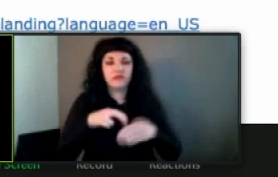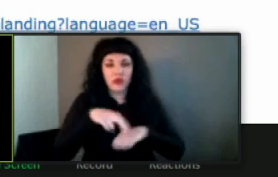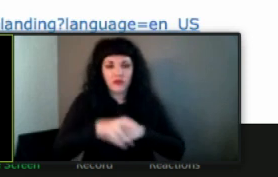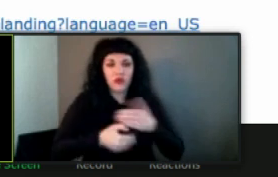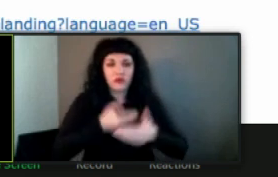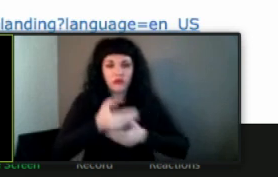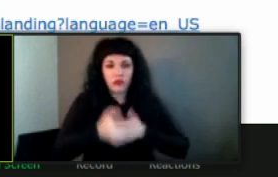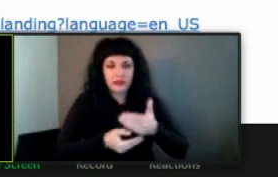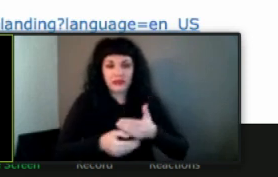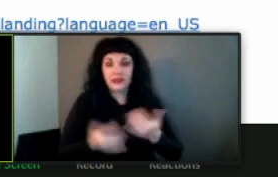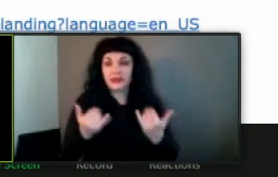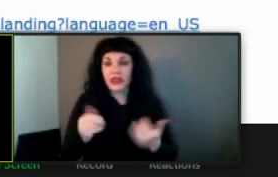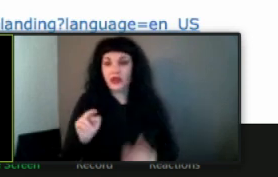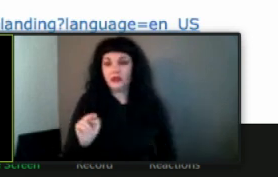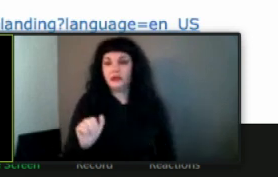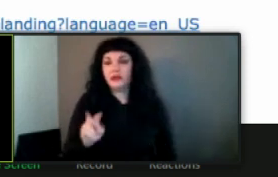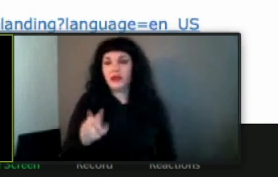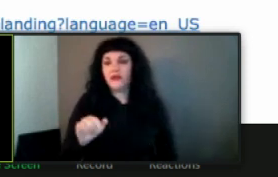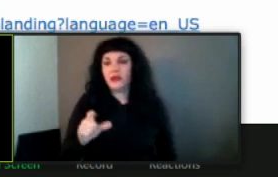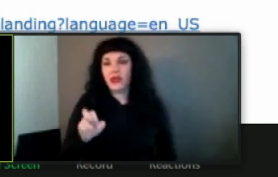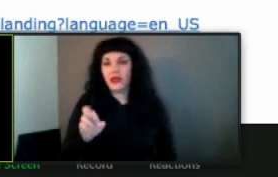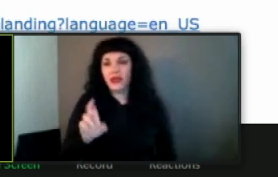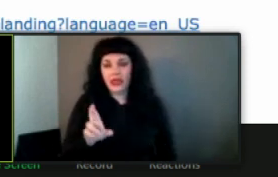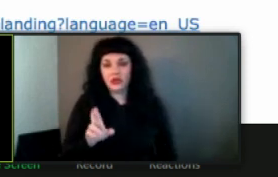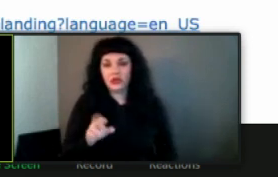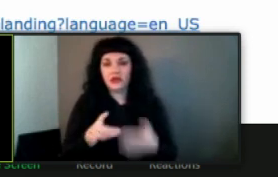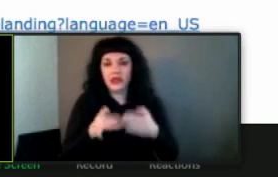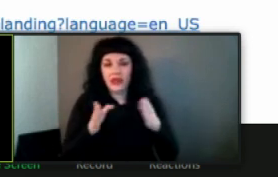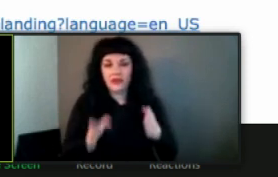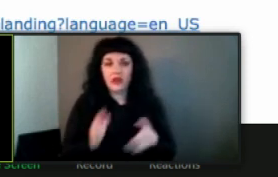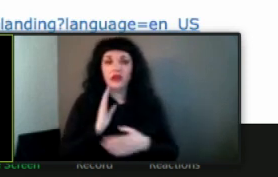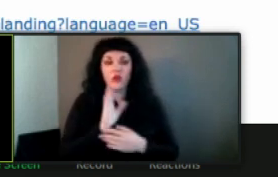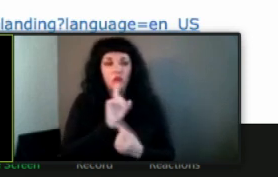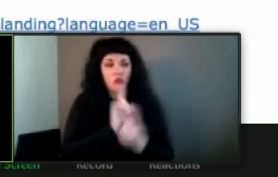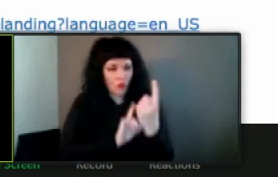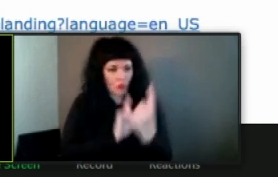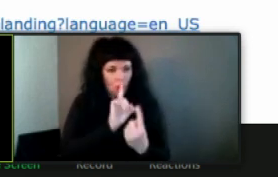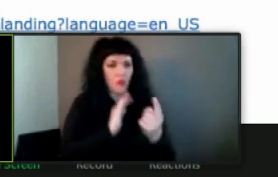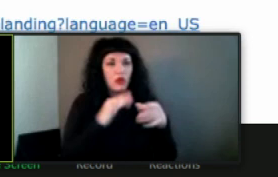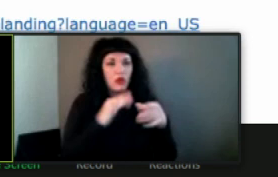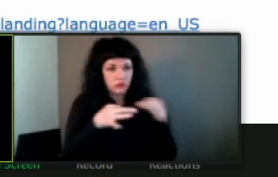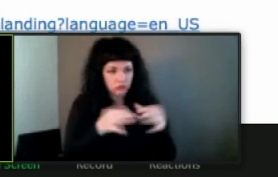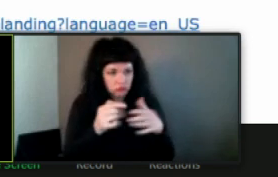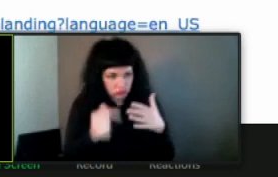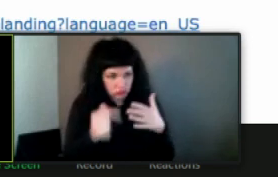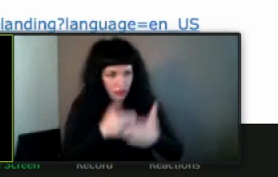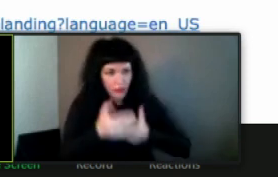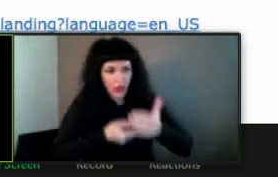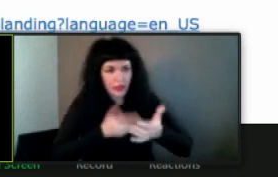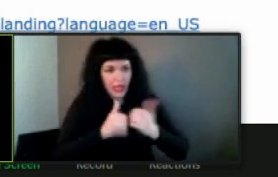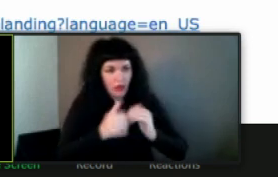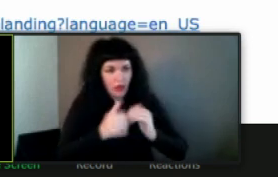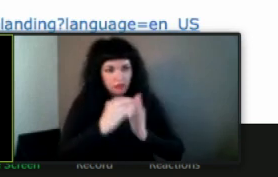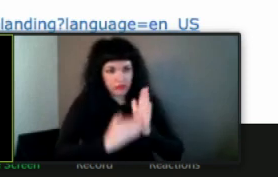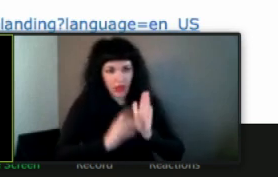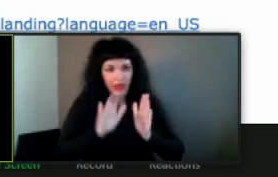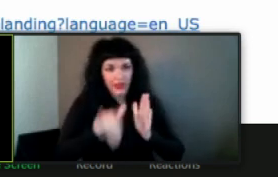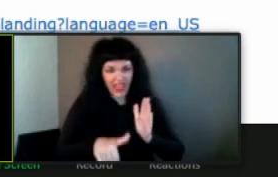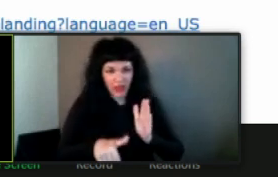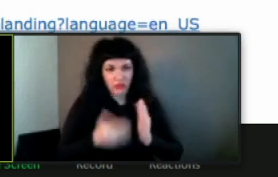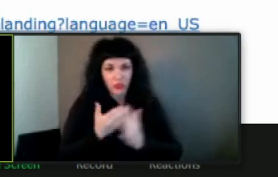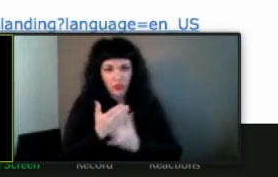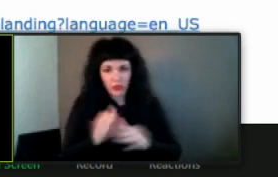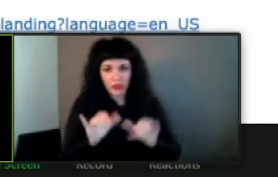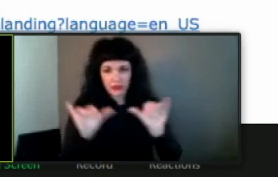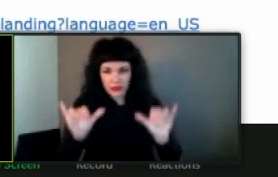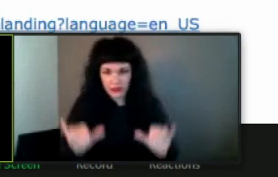I walk through the entire process, which I help you get this SER completed in the system. The agencies with MEEP funding